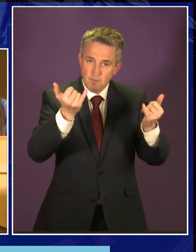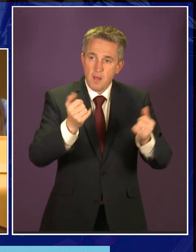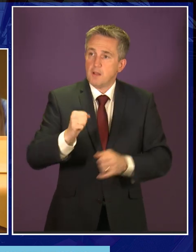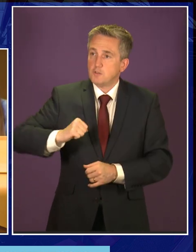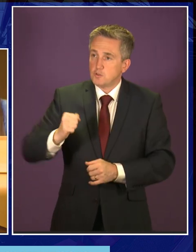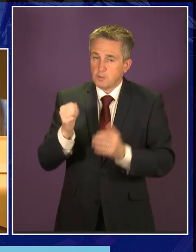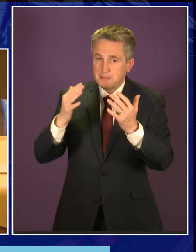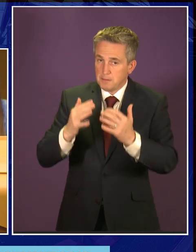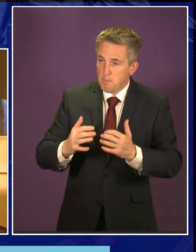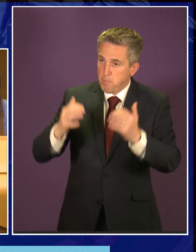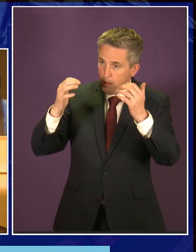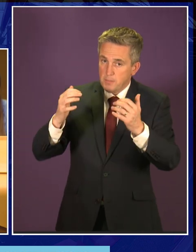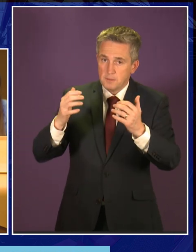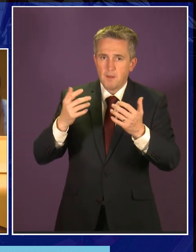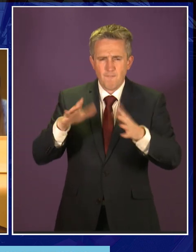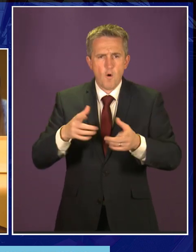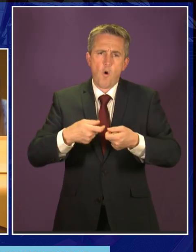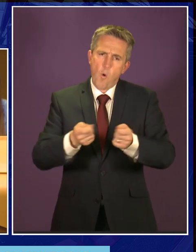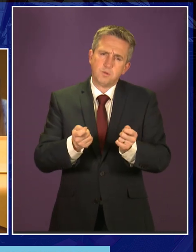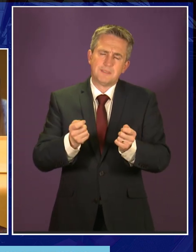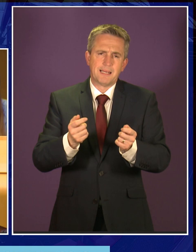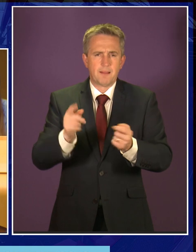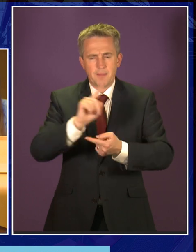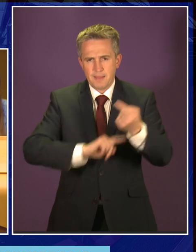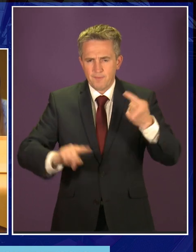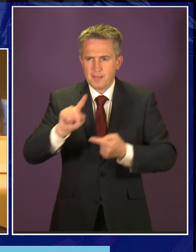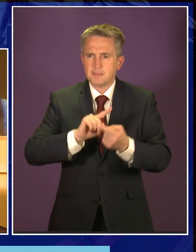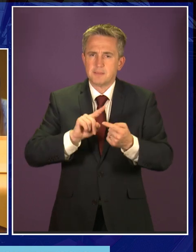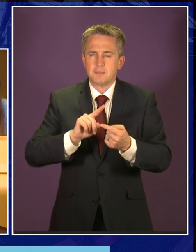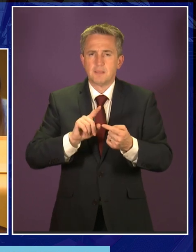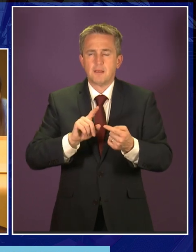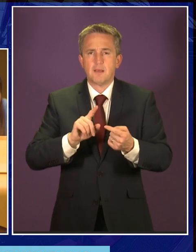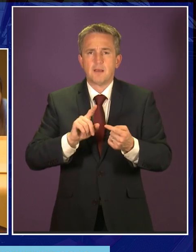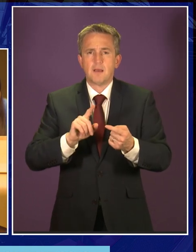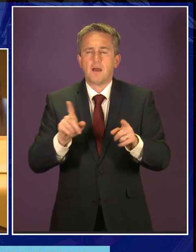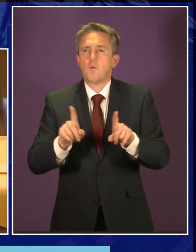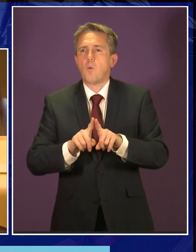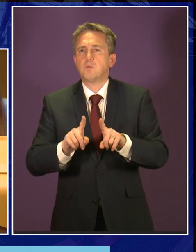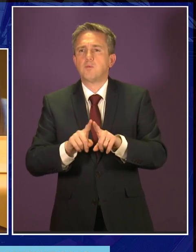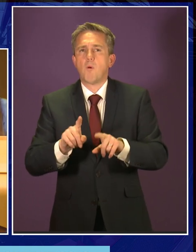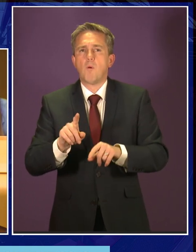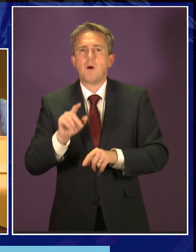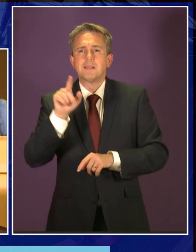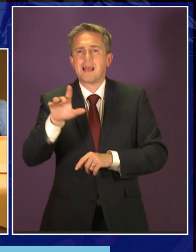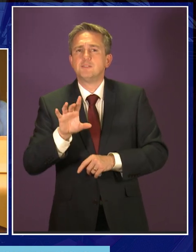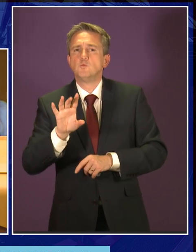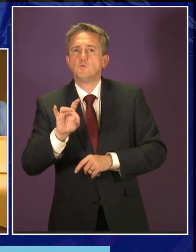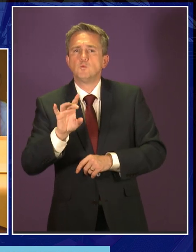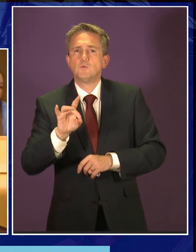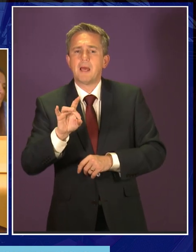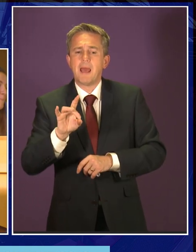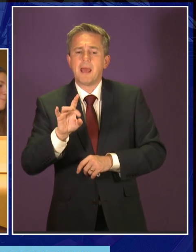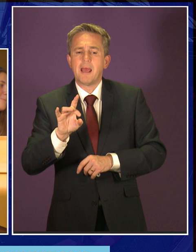Scottish Parliament, who ensured the hosting of this successful summit, and also next week, Tuesday, we'll be